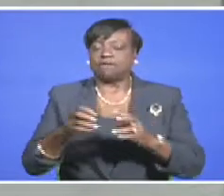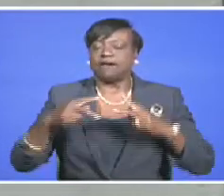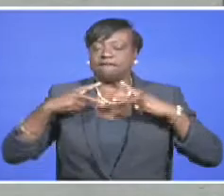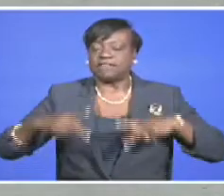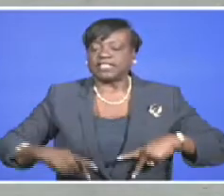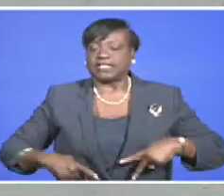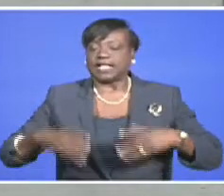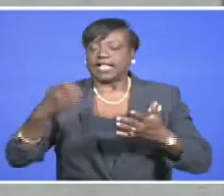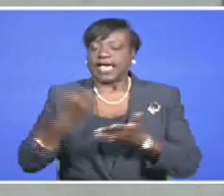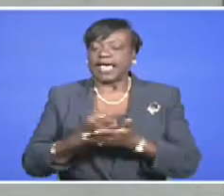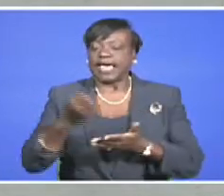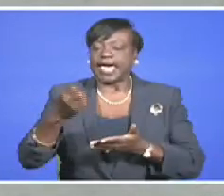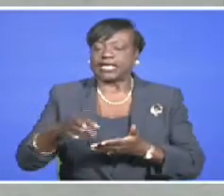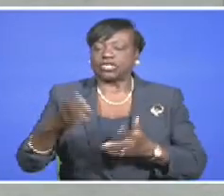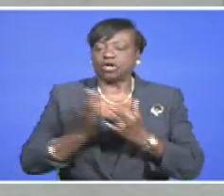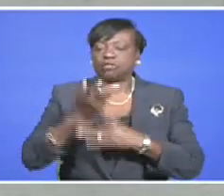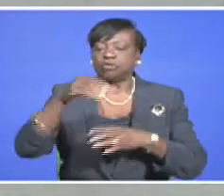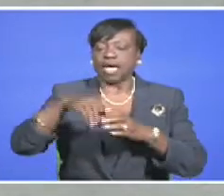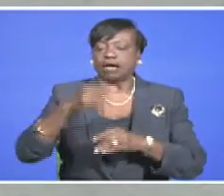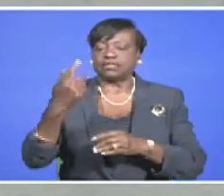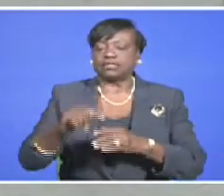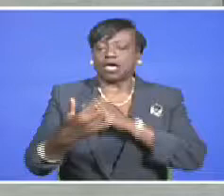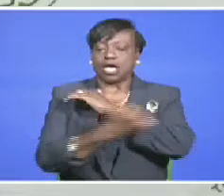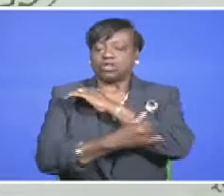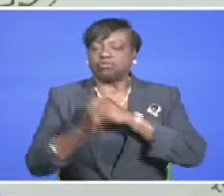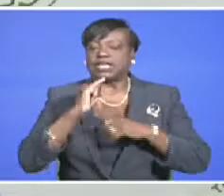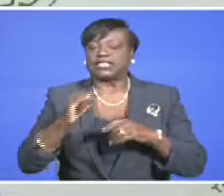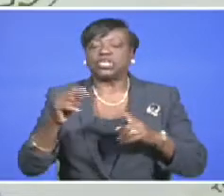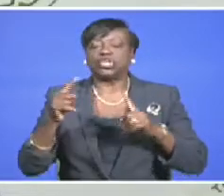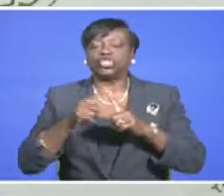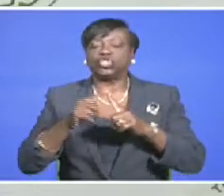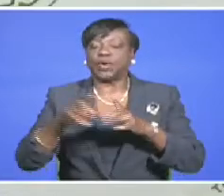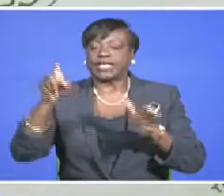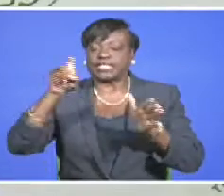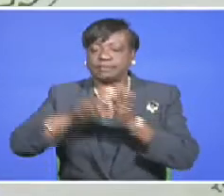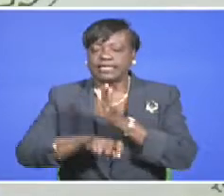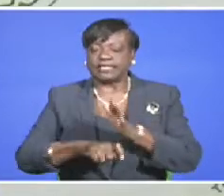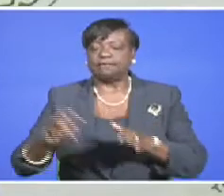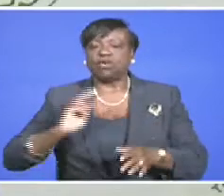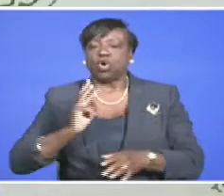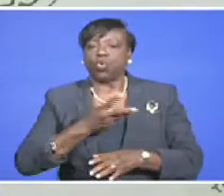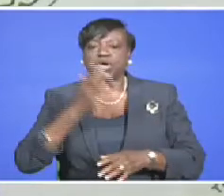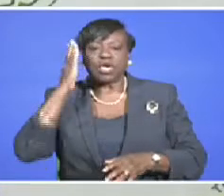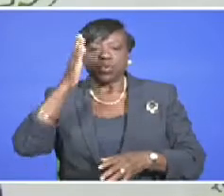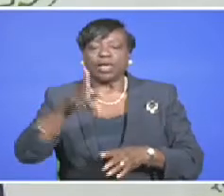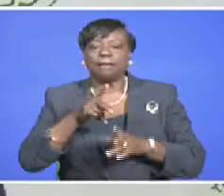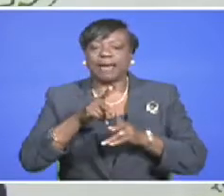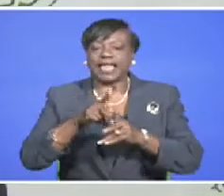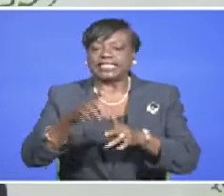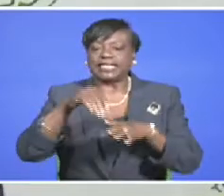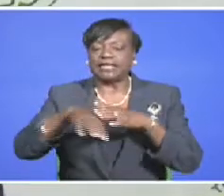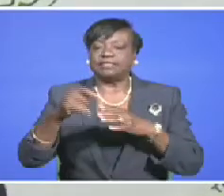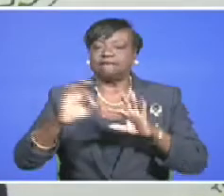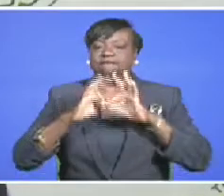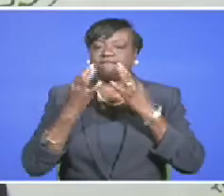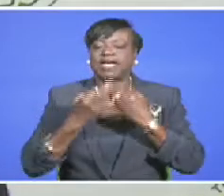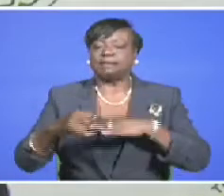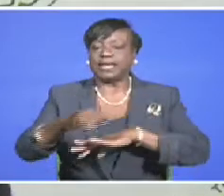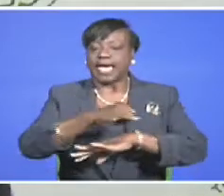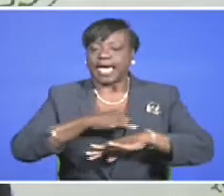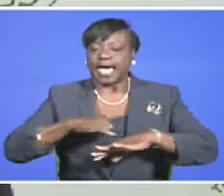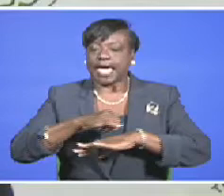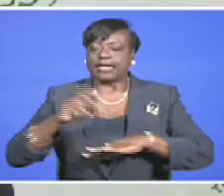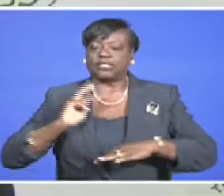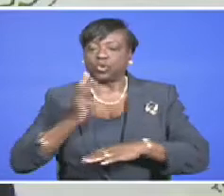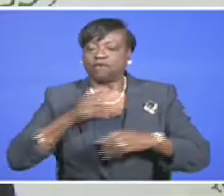the country is reportedly too costly. We will pilot it in the Family Island because we will immediately address a lot of the issues